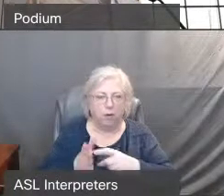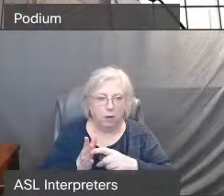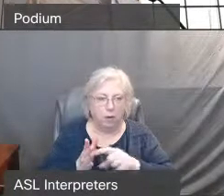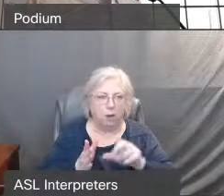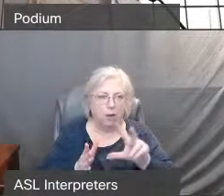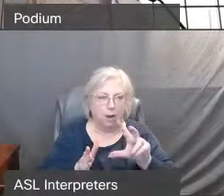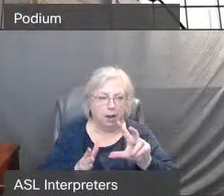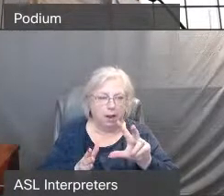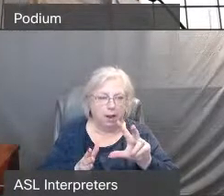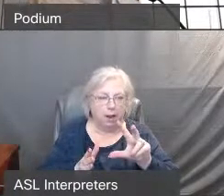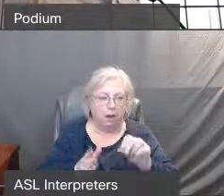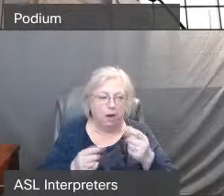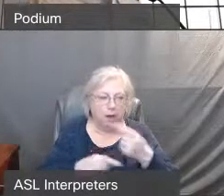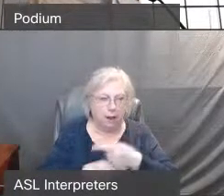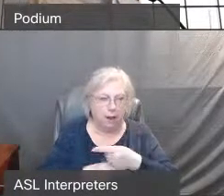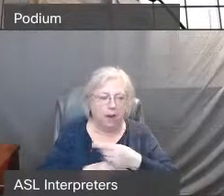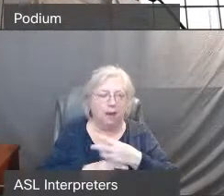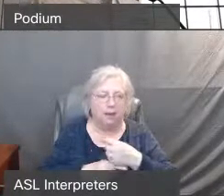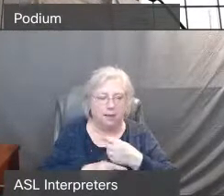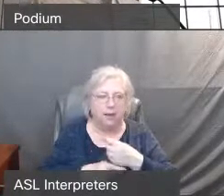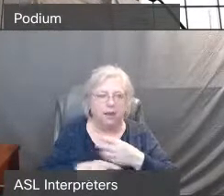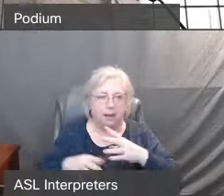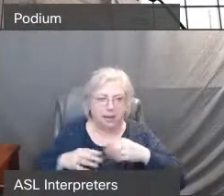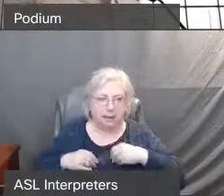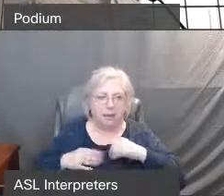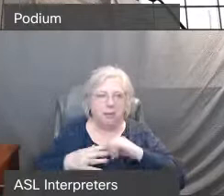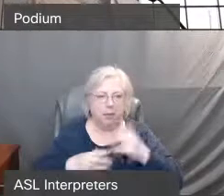3 days notice as proper notice under the bylaws.